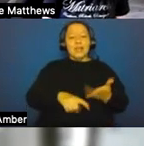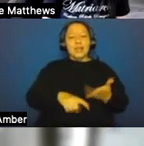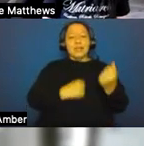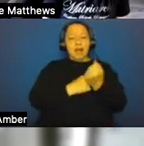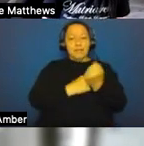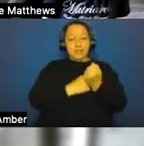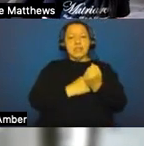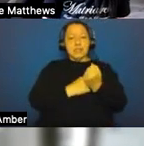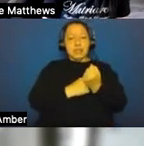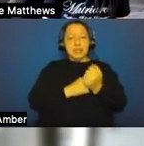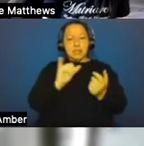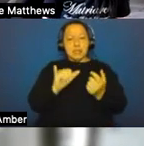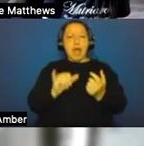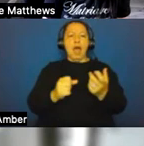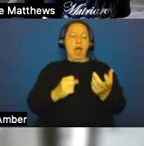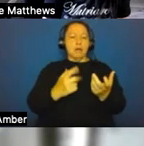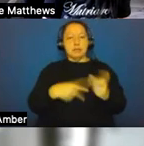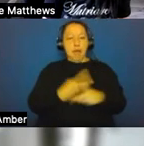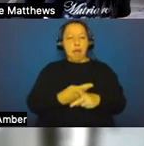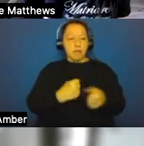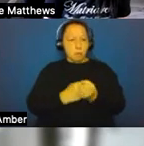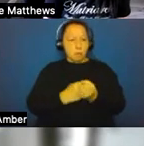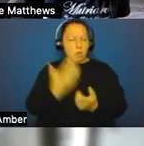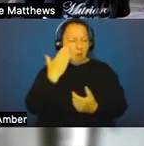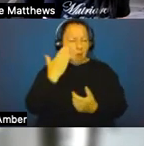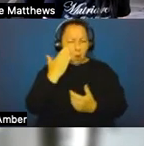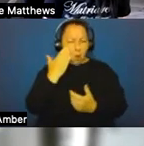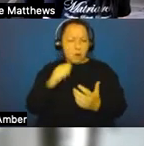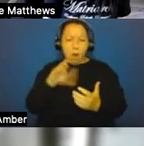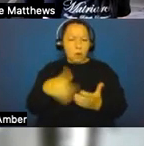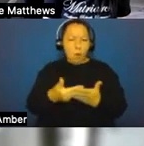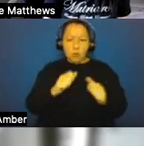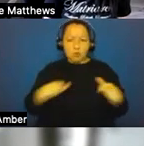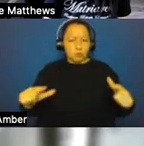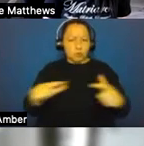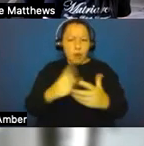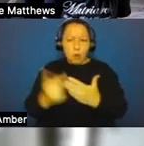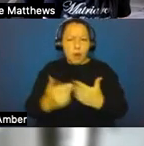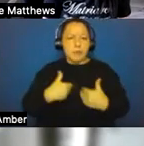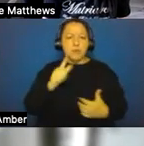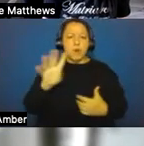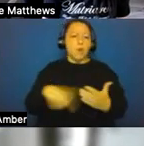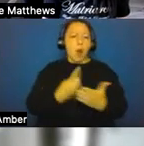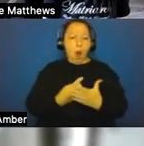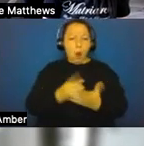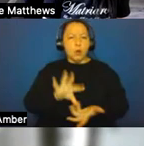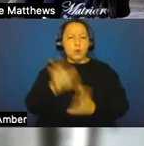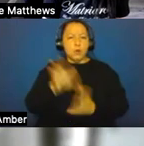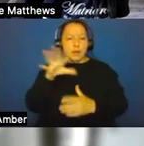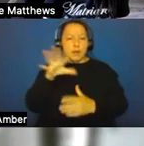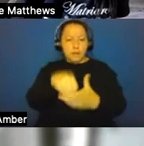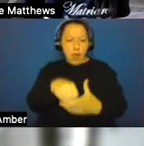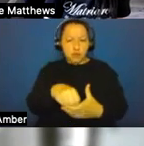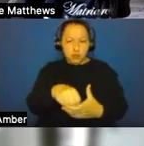know that not all tribal programs have 24-hour crisis intervention. So if you do not have 24-hour crisis intervention,